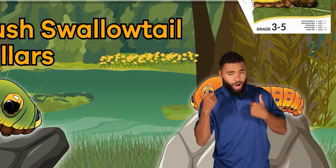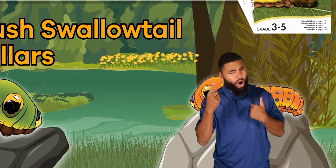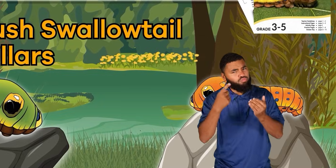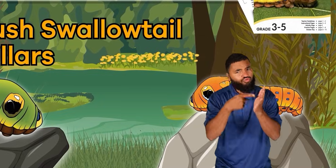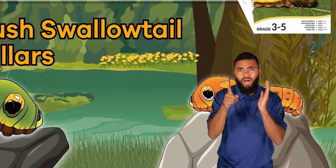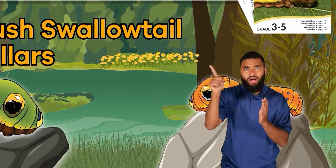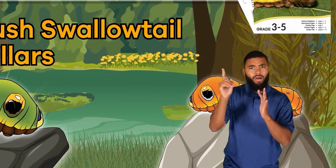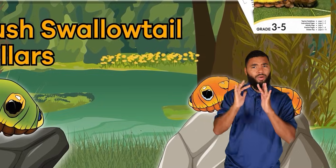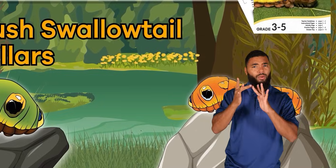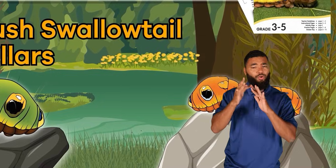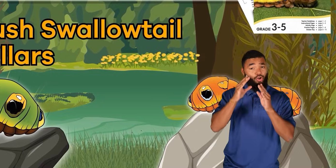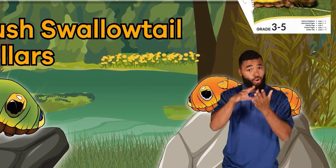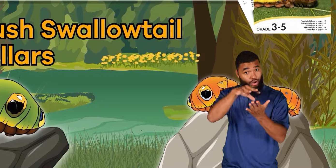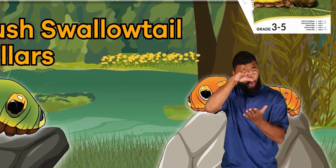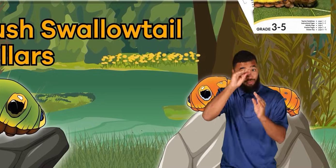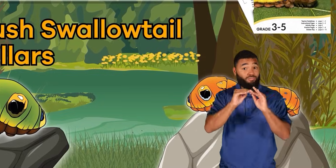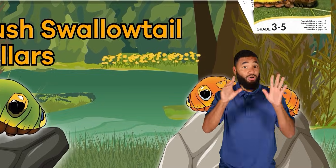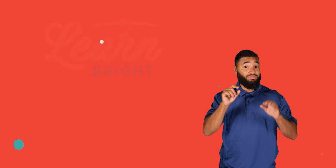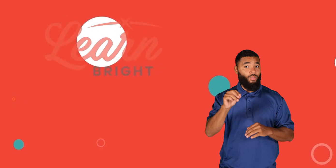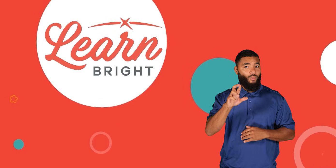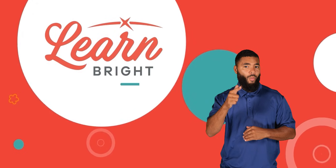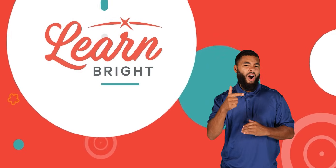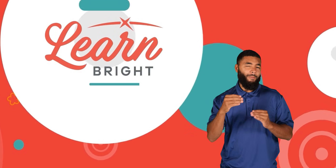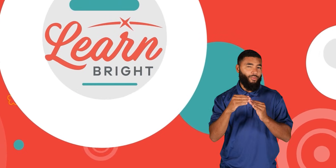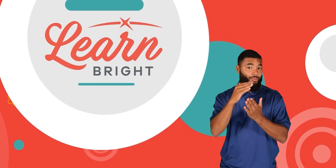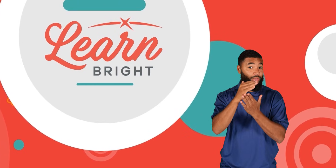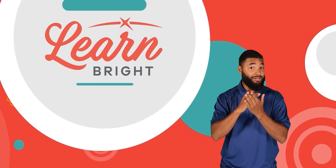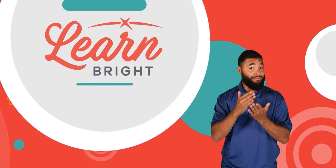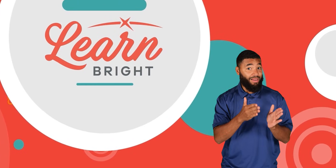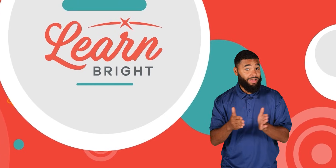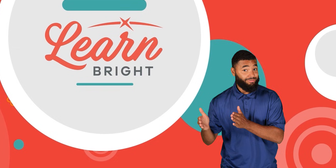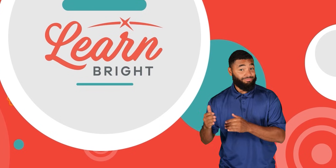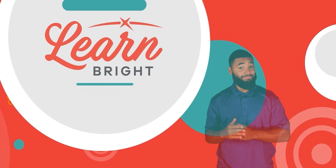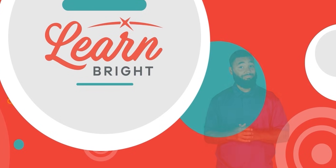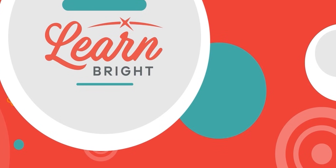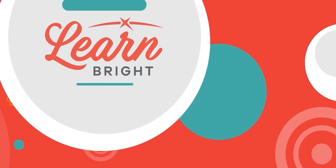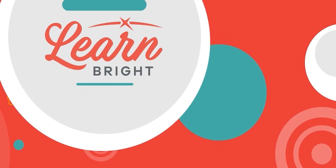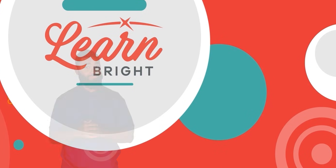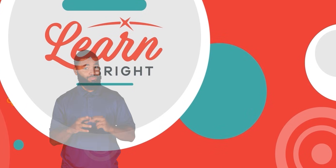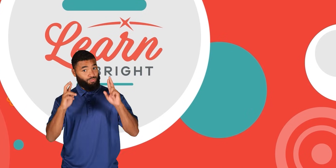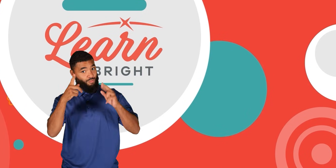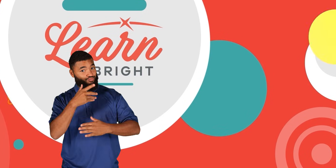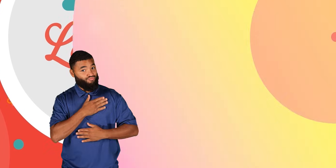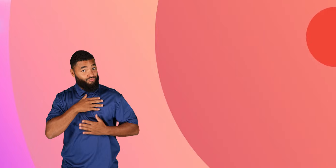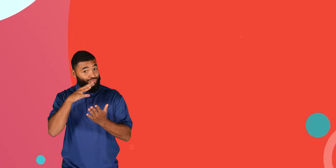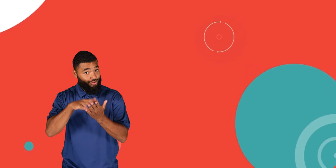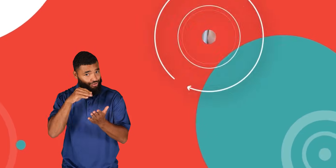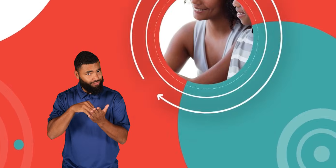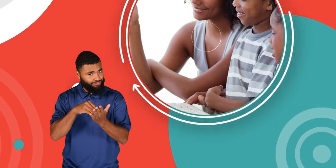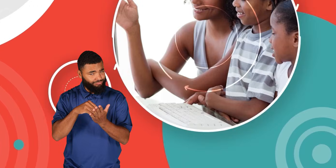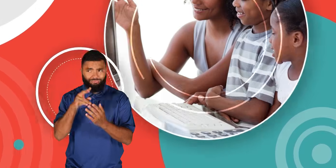out learnbright.org for more fun lesson plans. Hope you had fun learning with us. Visit us